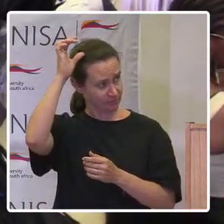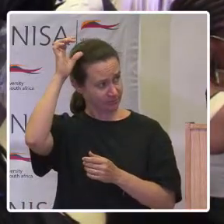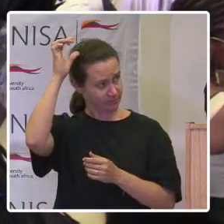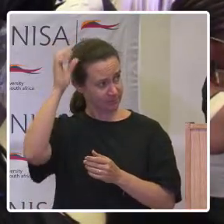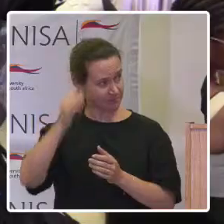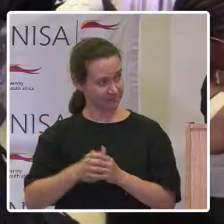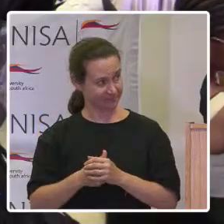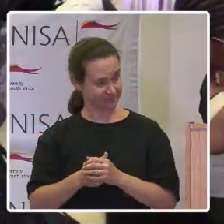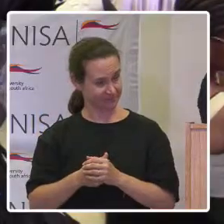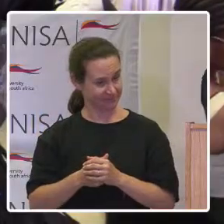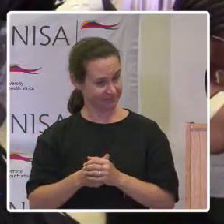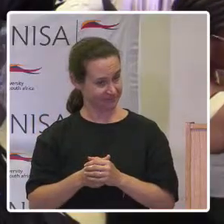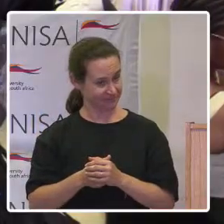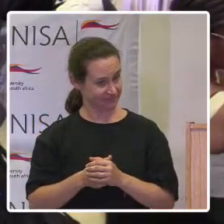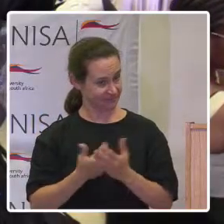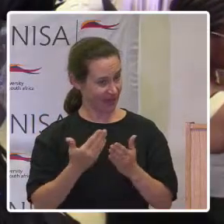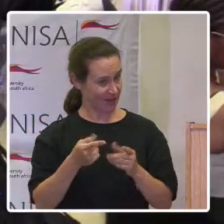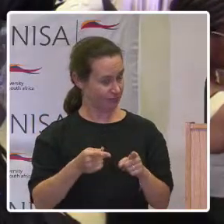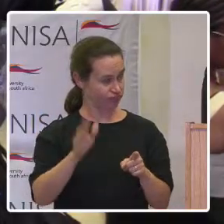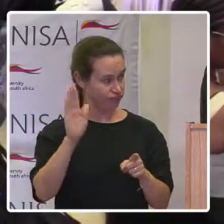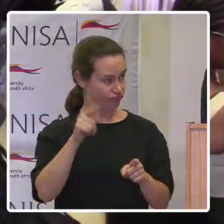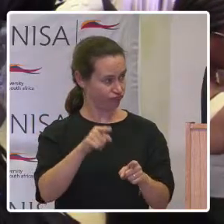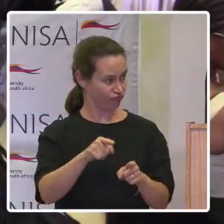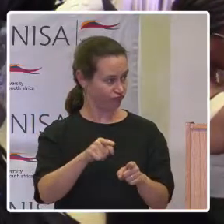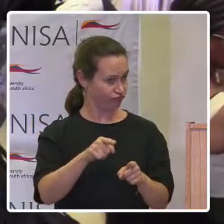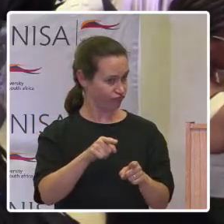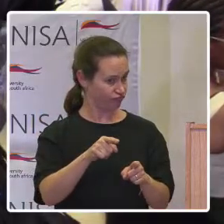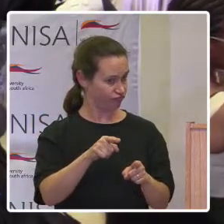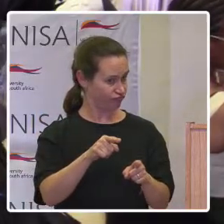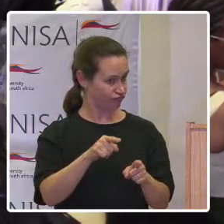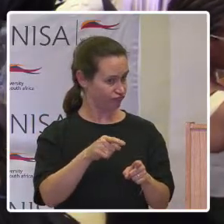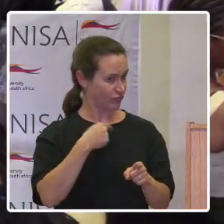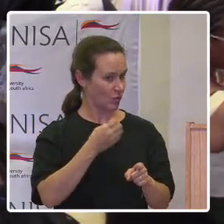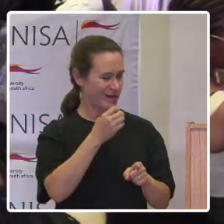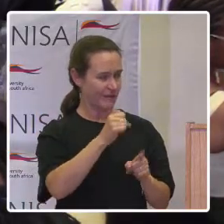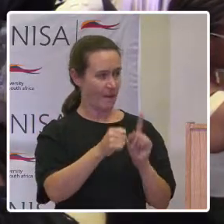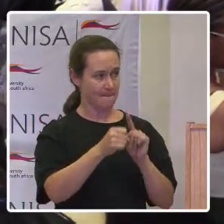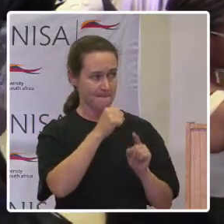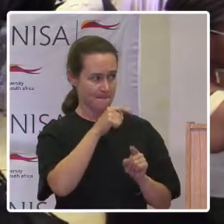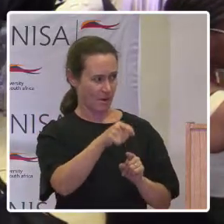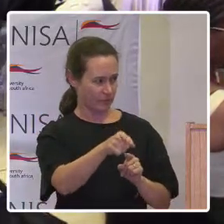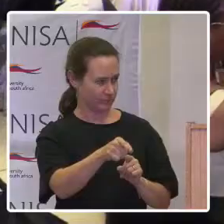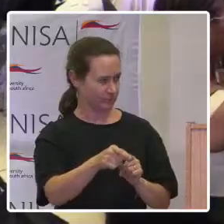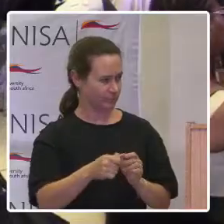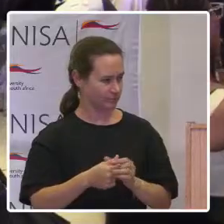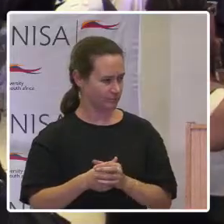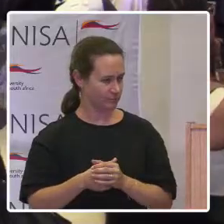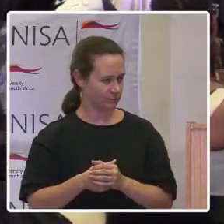Okay. All right. We'll just hand over the microphone.